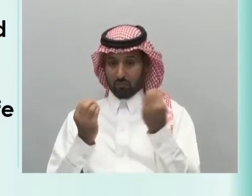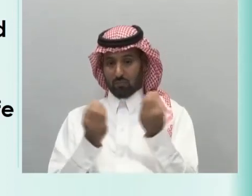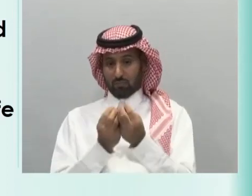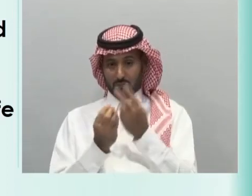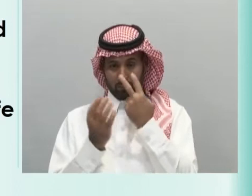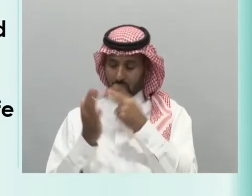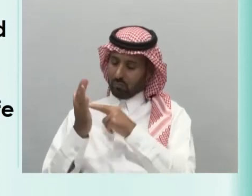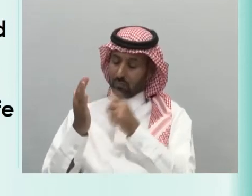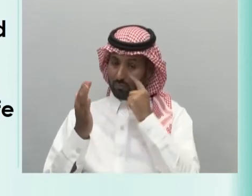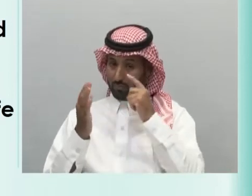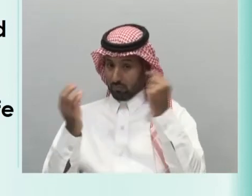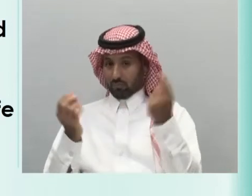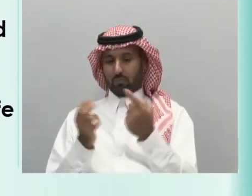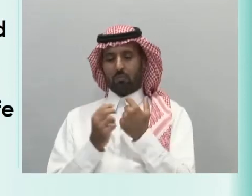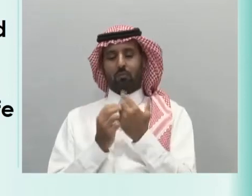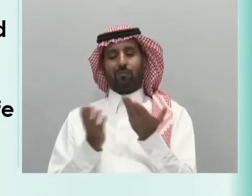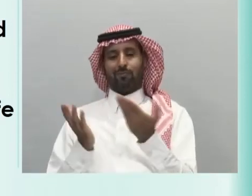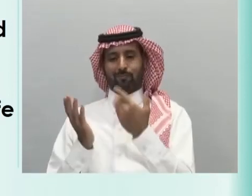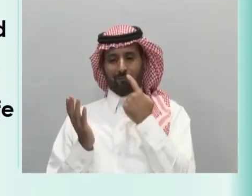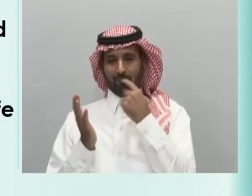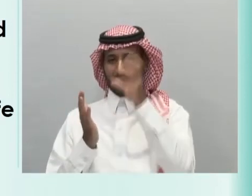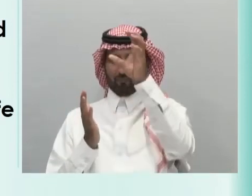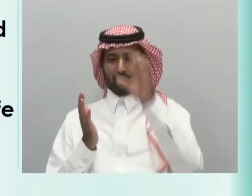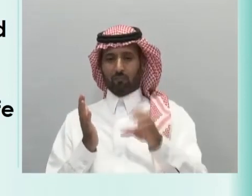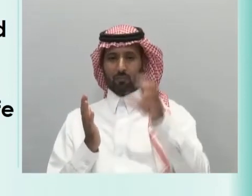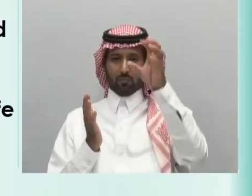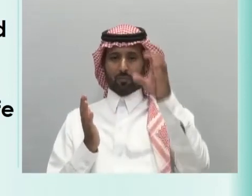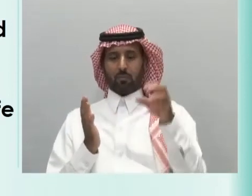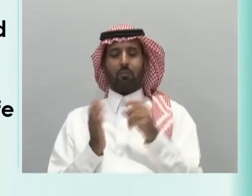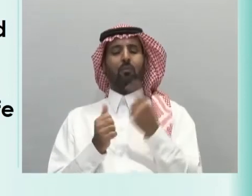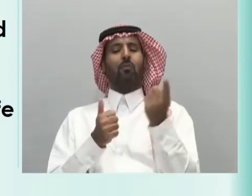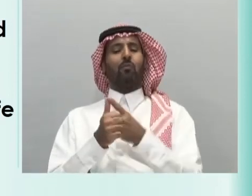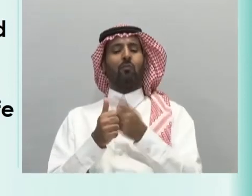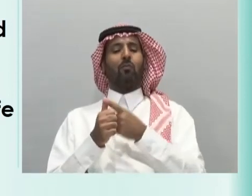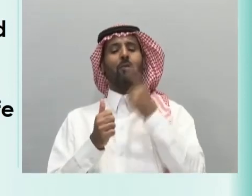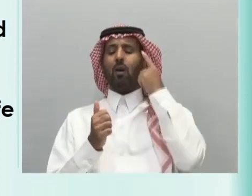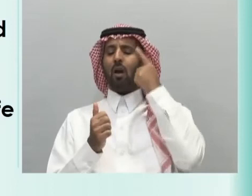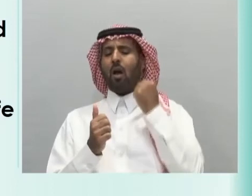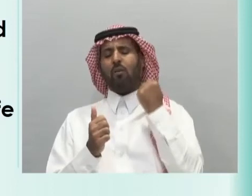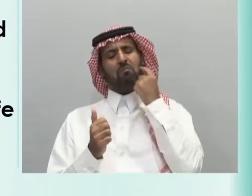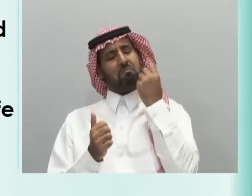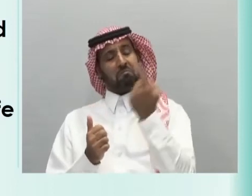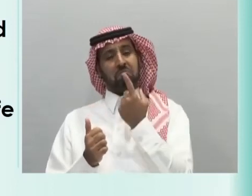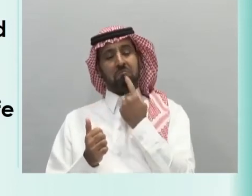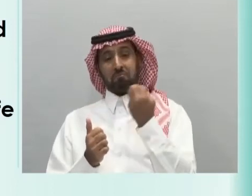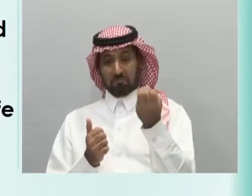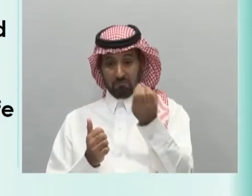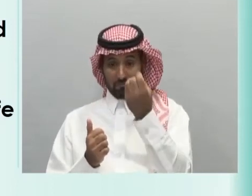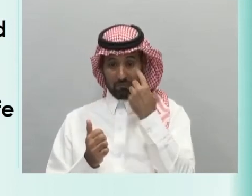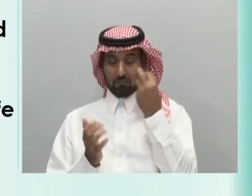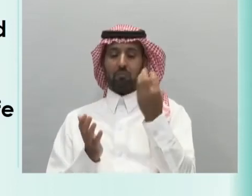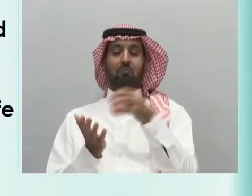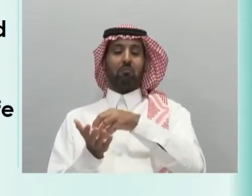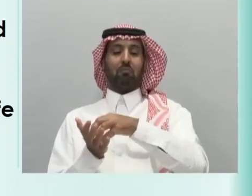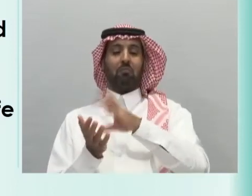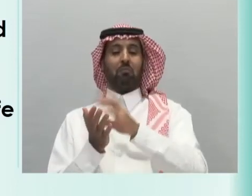these questions to fill in these spaces. Number one, I live in a beautiful area of Panama that is